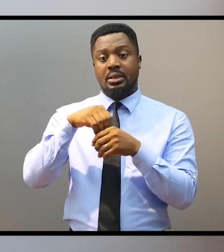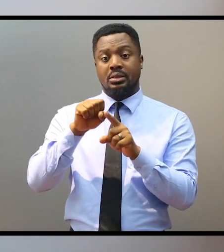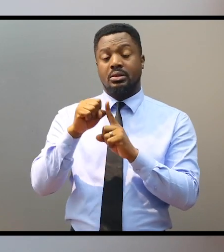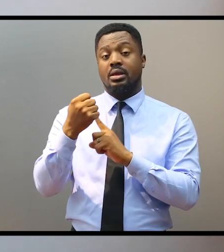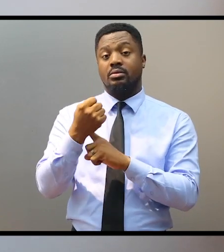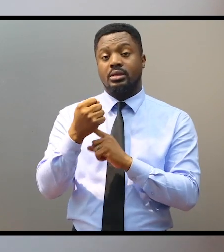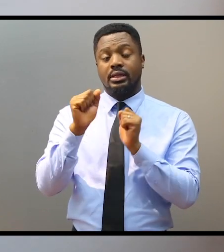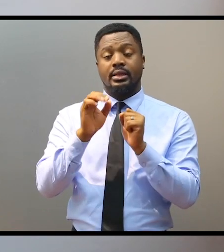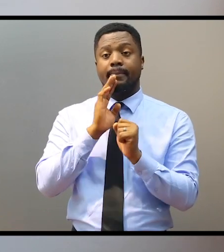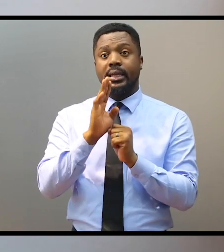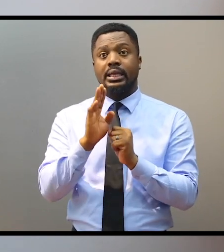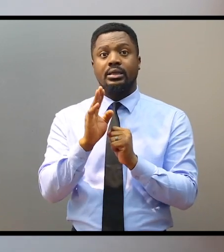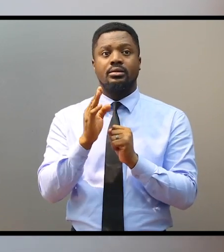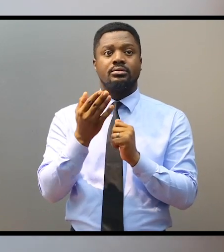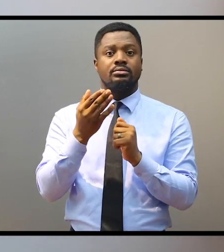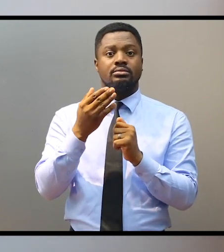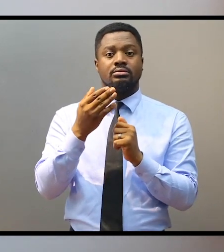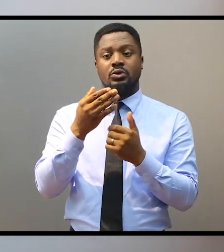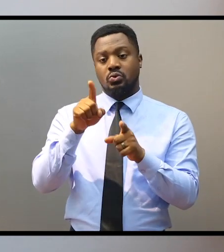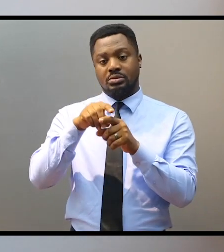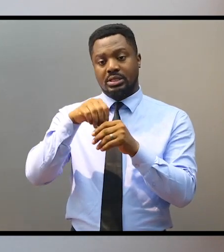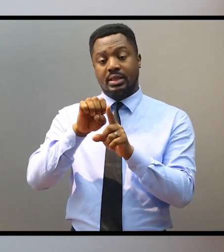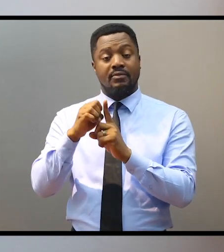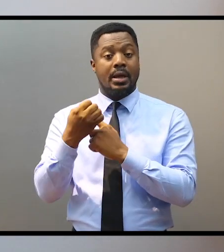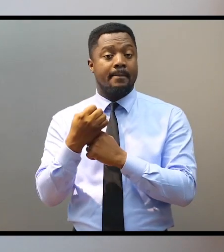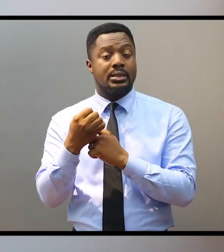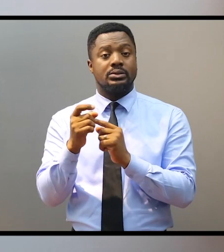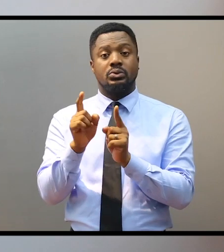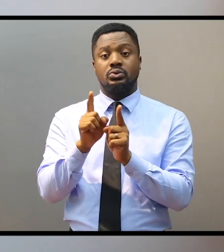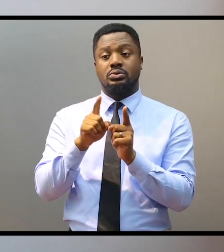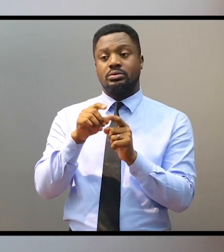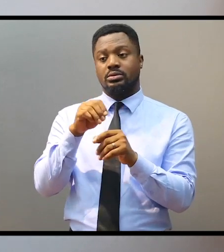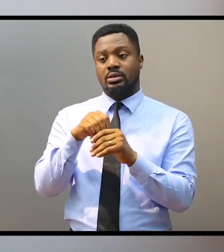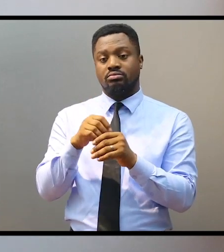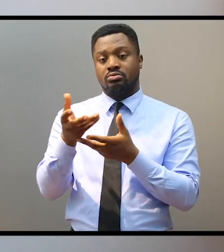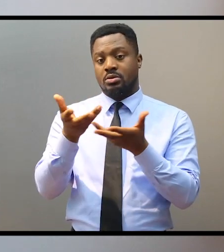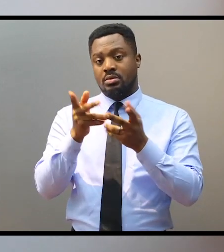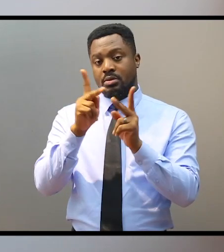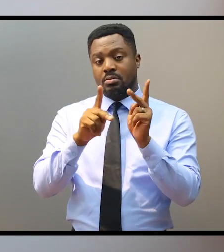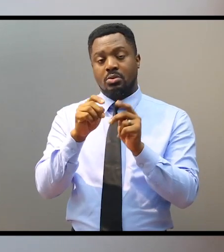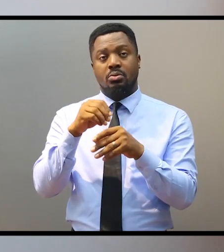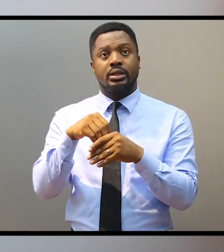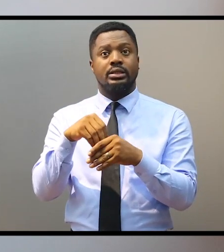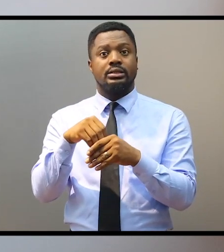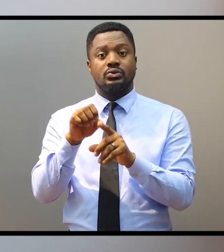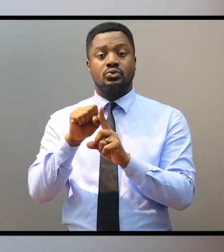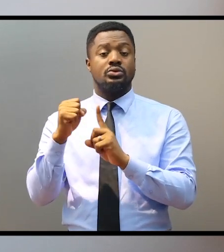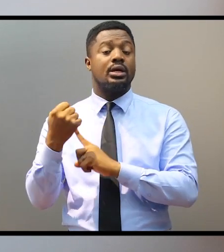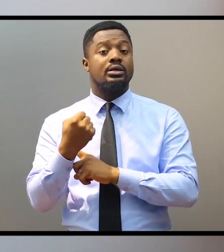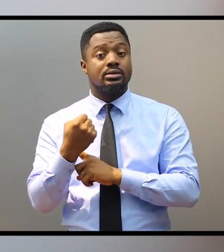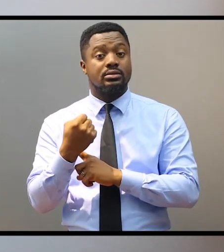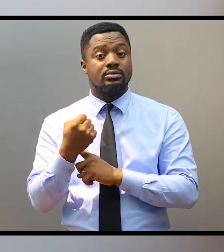within the society. So it can be within the environment as well as even interact with people within